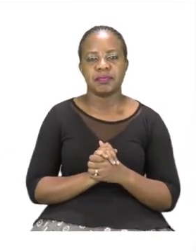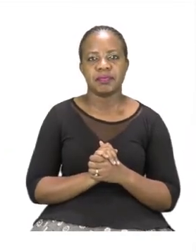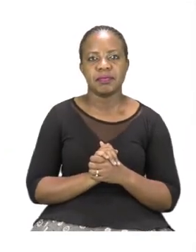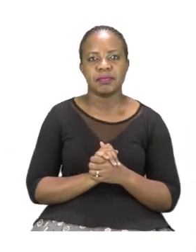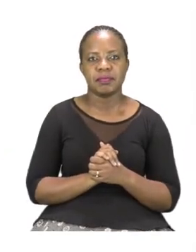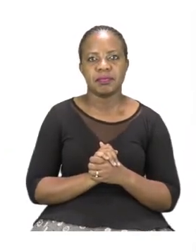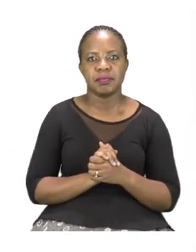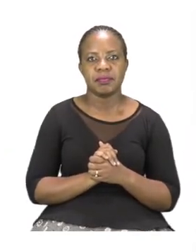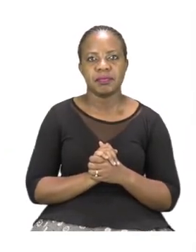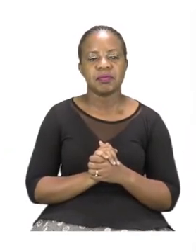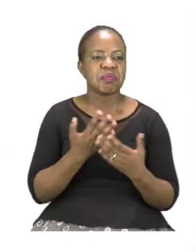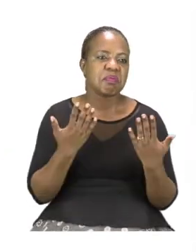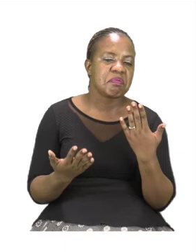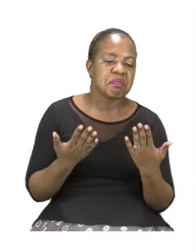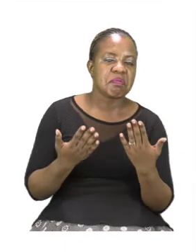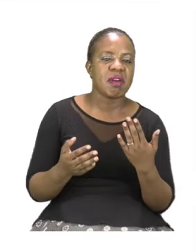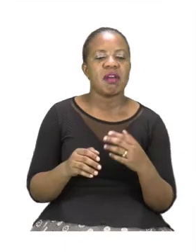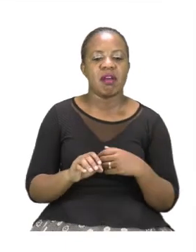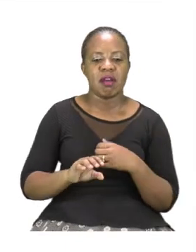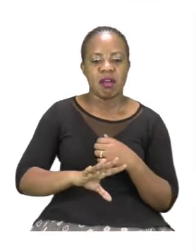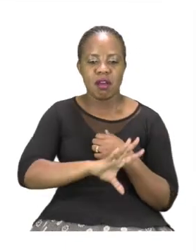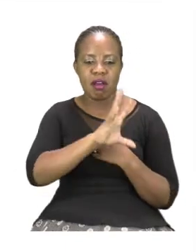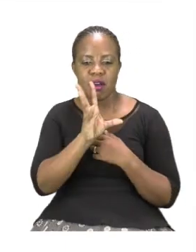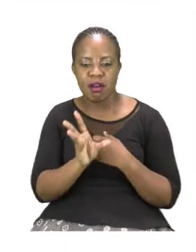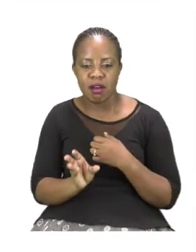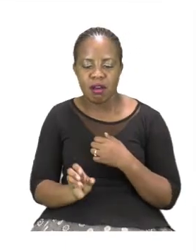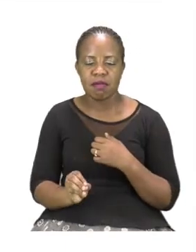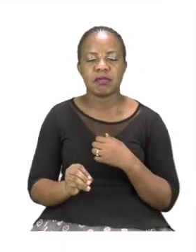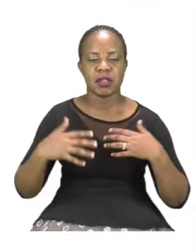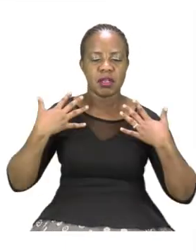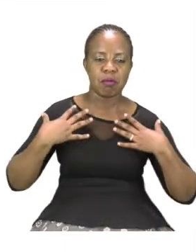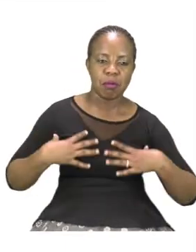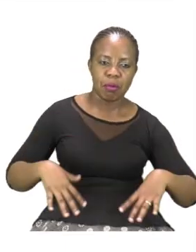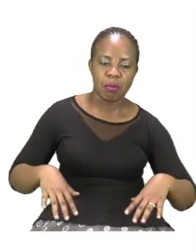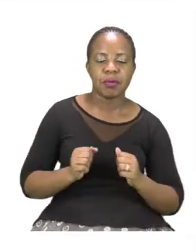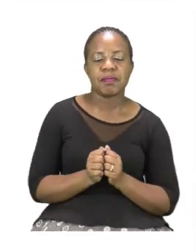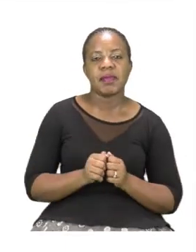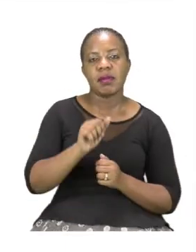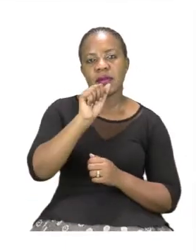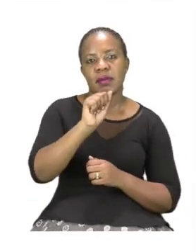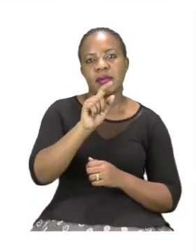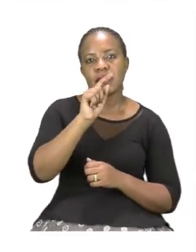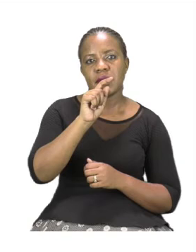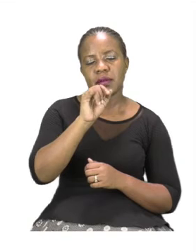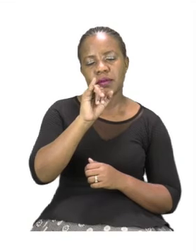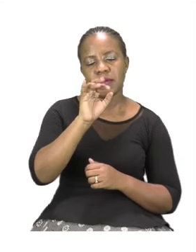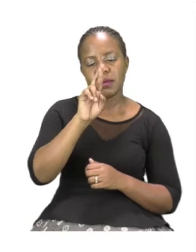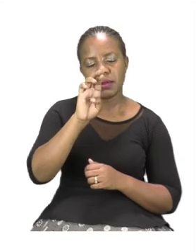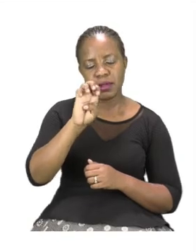means African clothing. So, attire means clothing. Then we